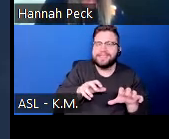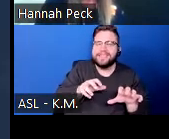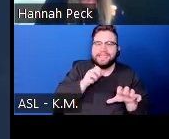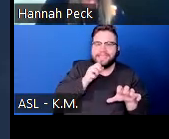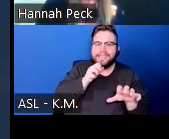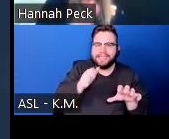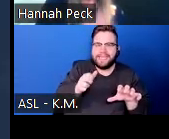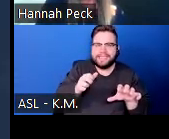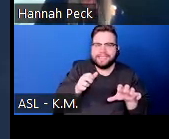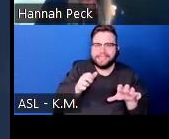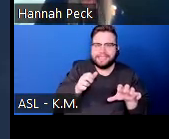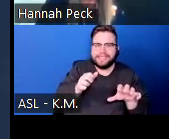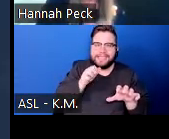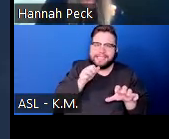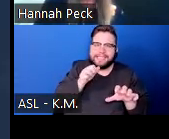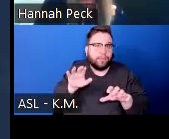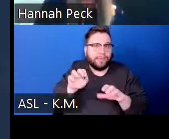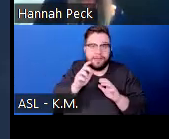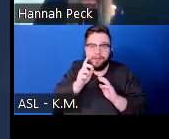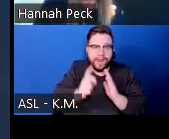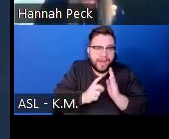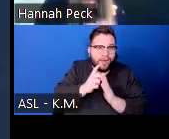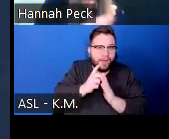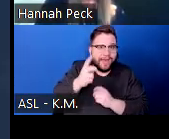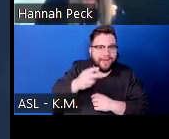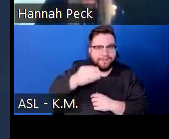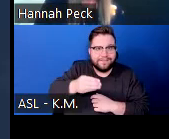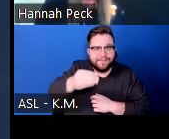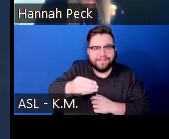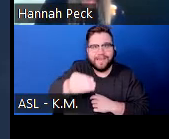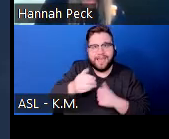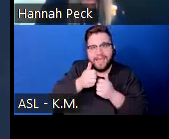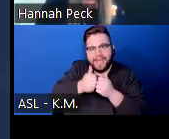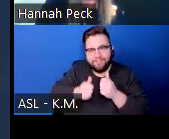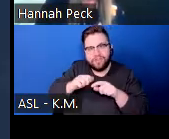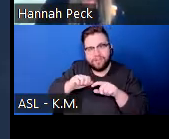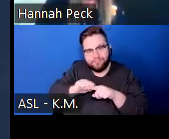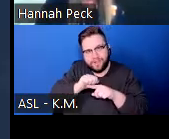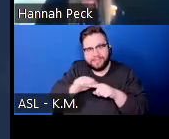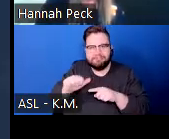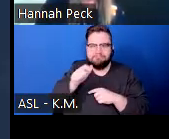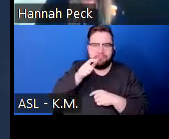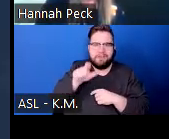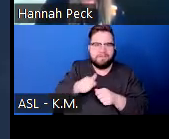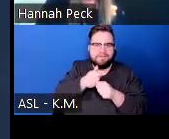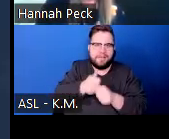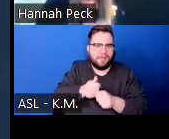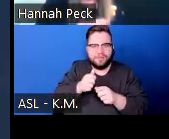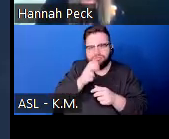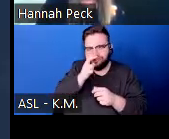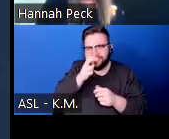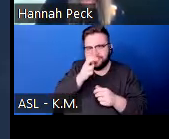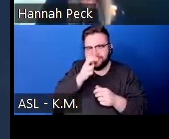not have to be every 1.5 hours on the dot. You can make it work for you. I like to think about things that would